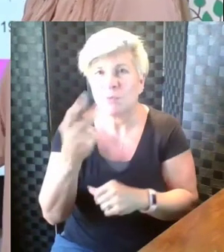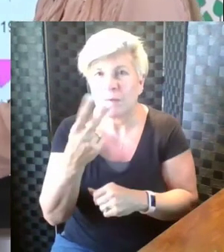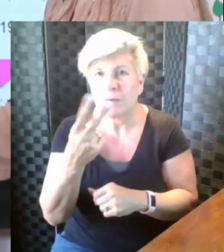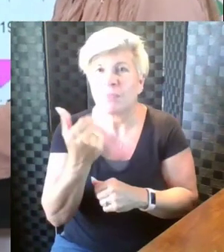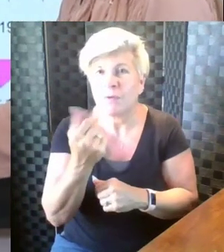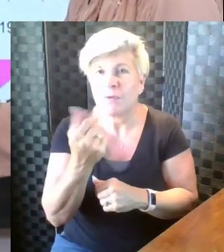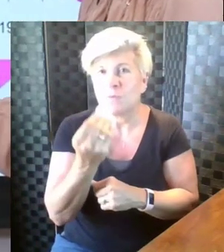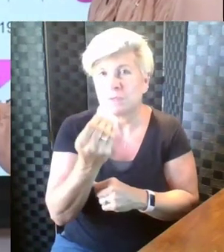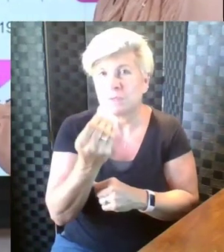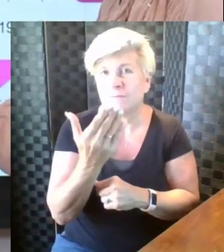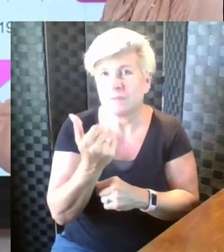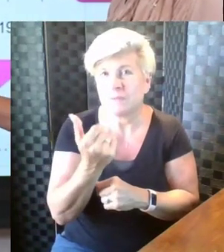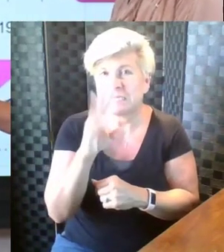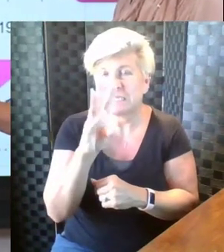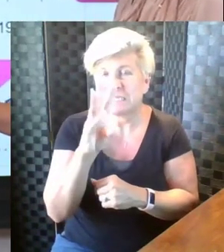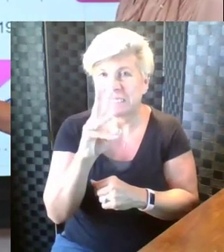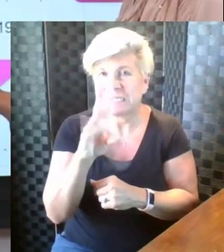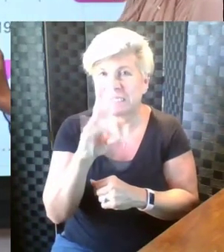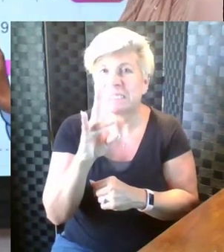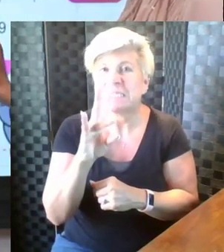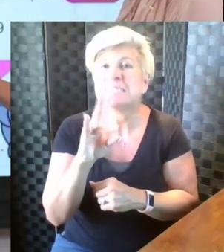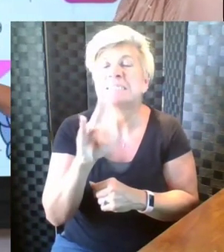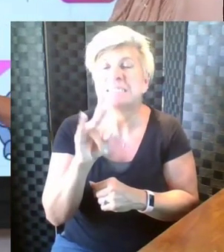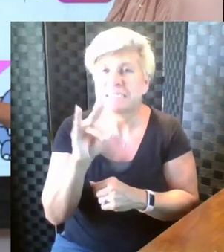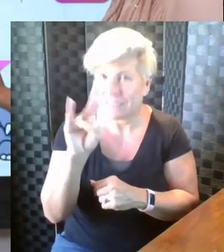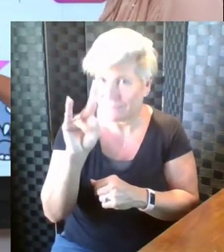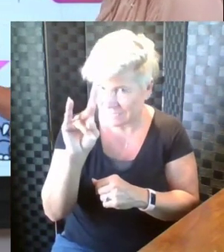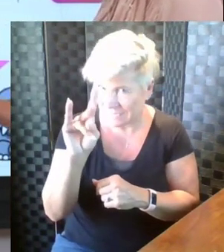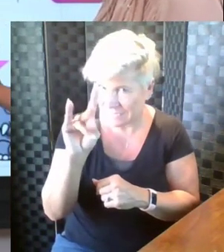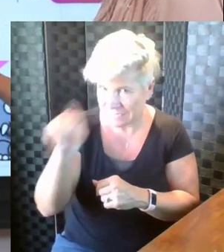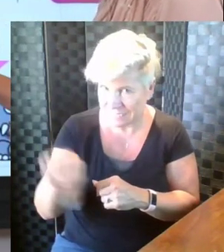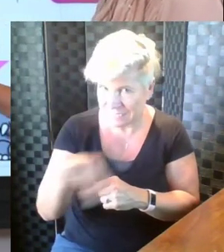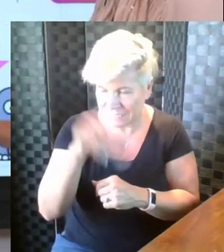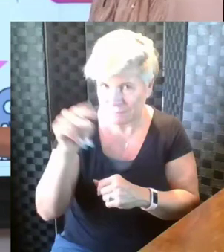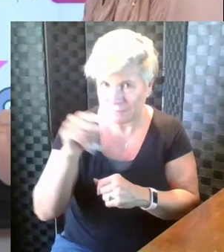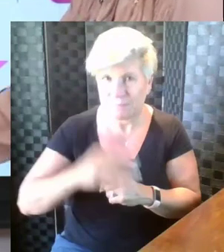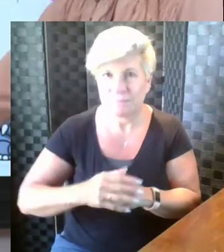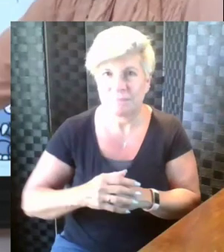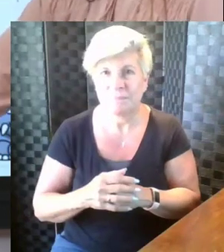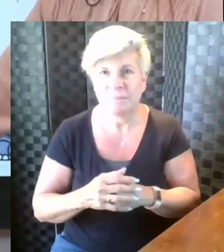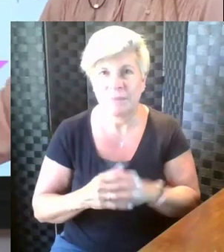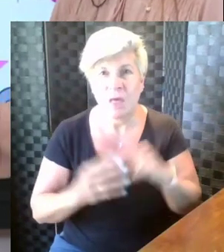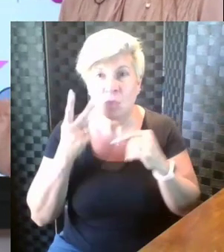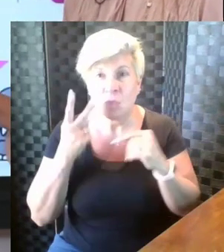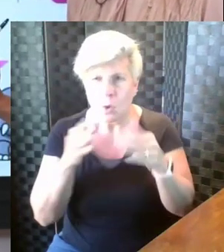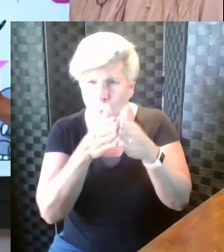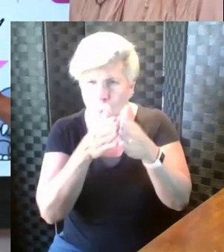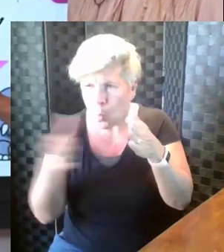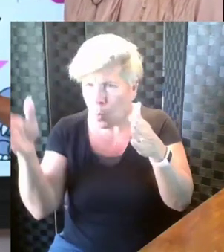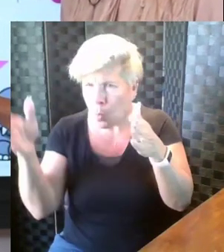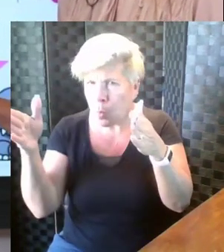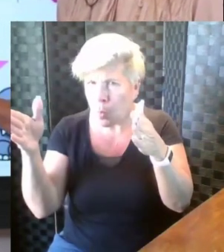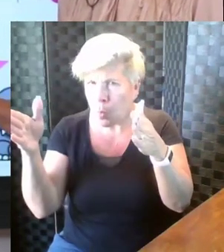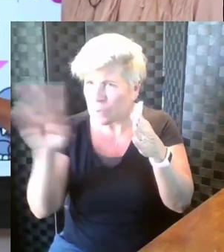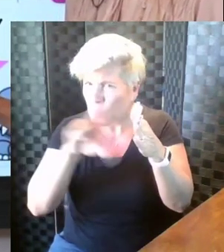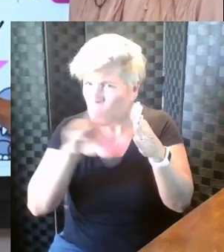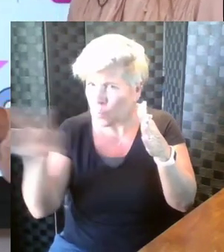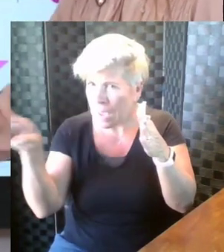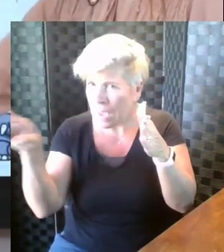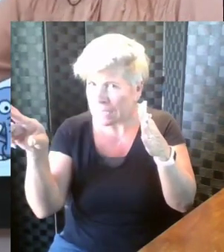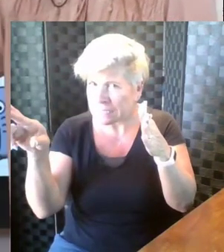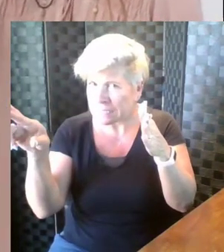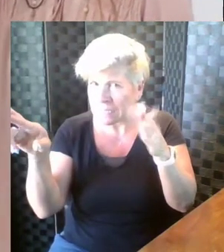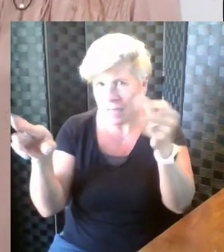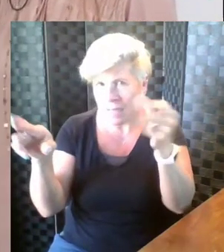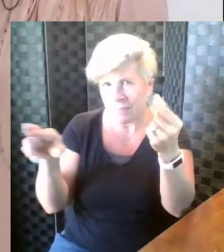12, 13, 14, 15, 16, 17. Look at how far to the right that number 17